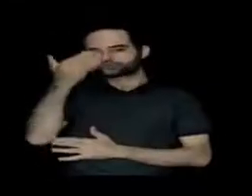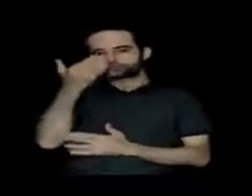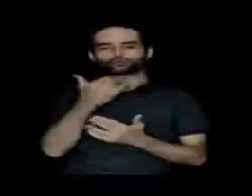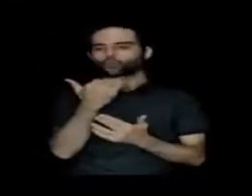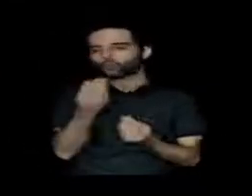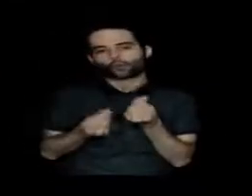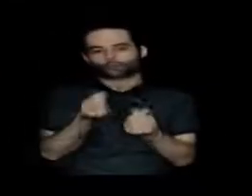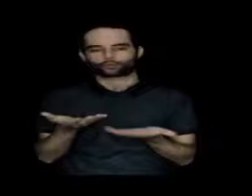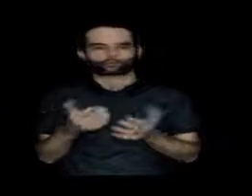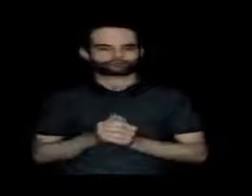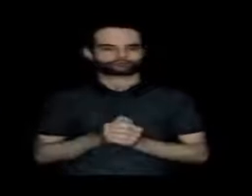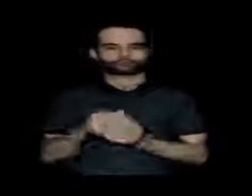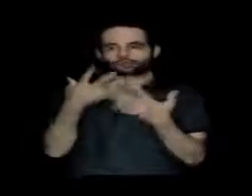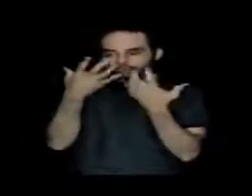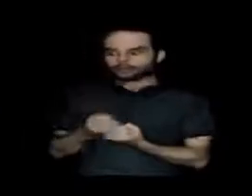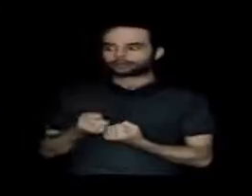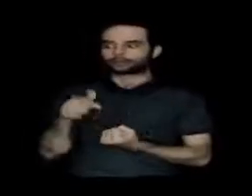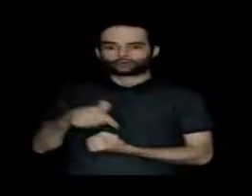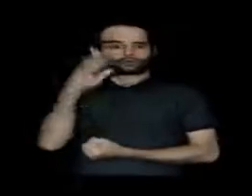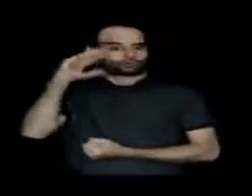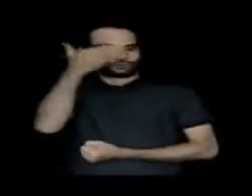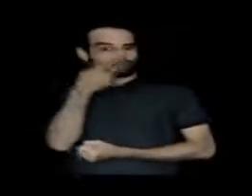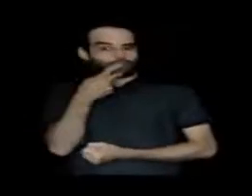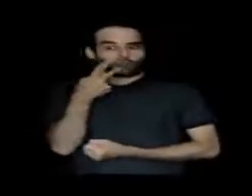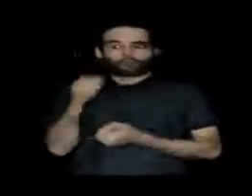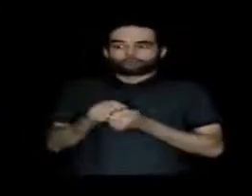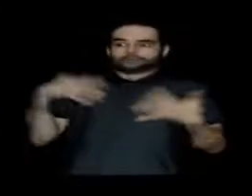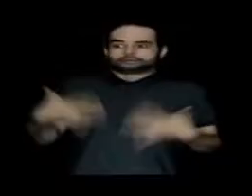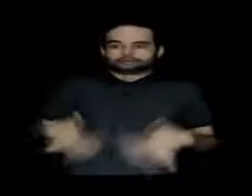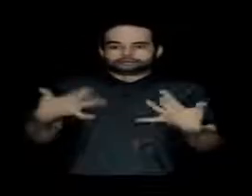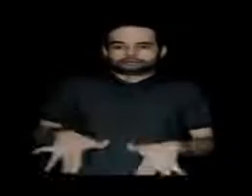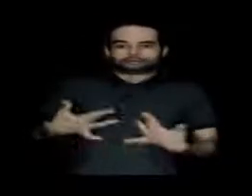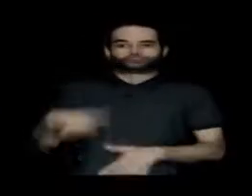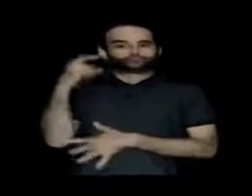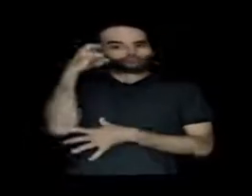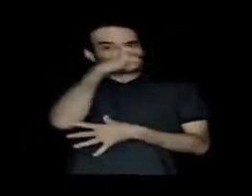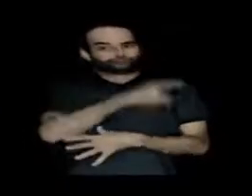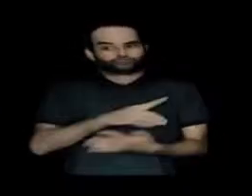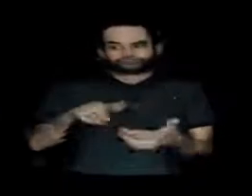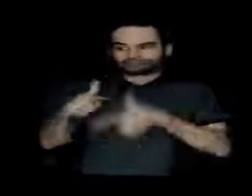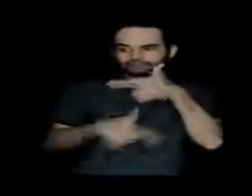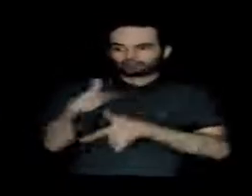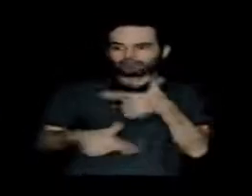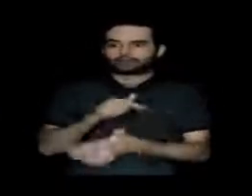40 students. So we cannot specifically attend a student in class